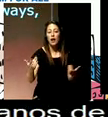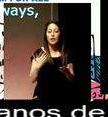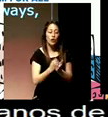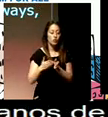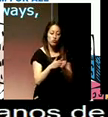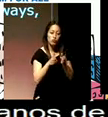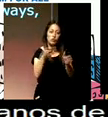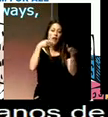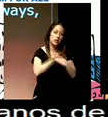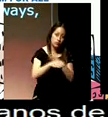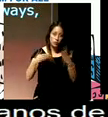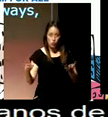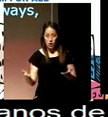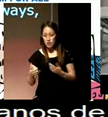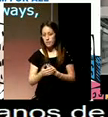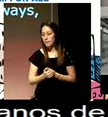ferries.